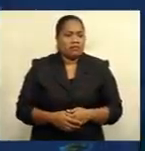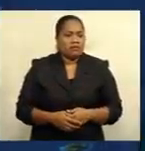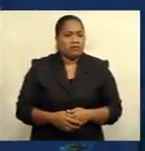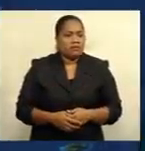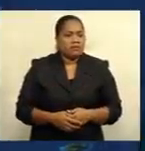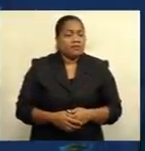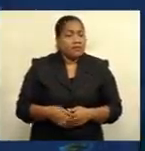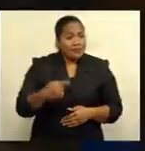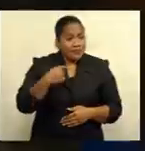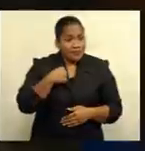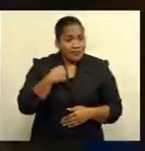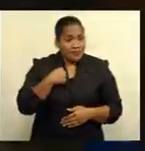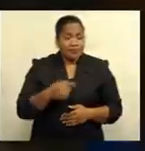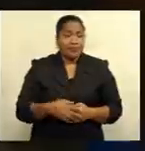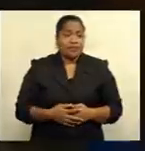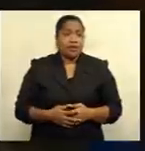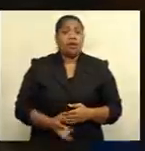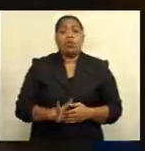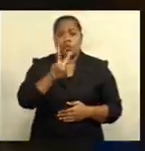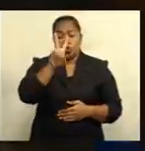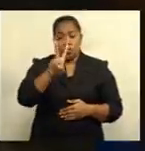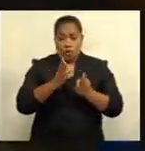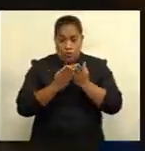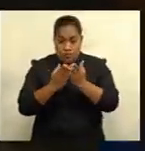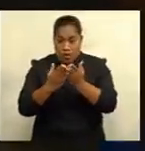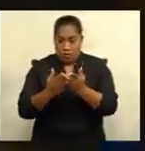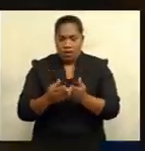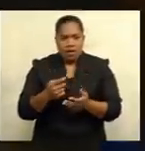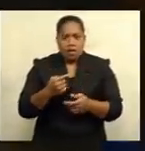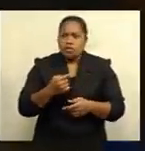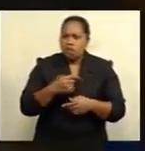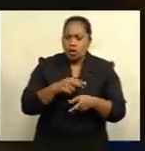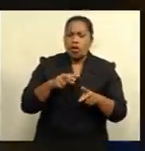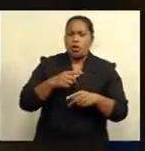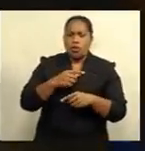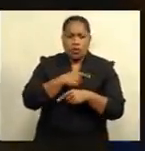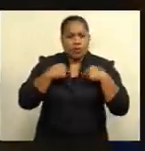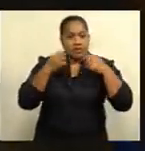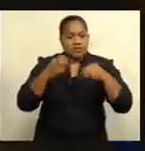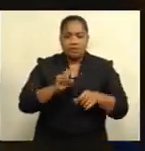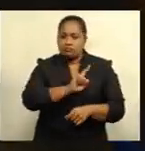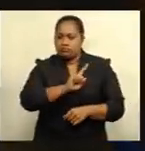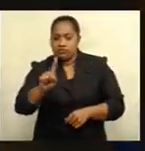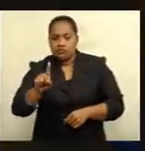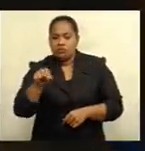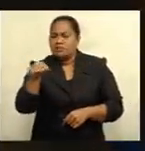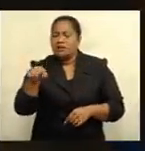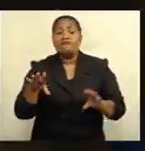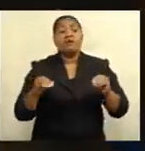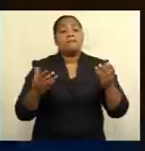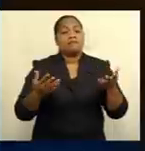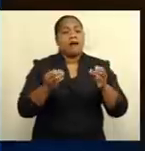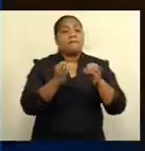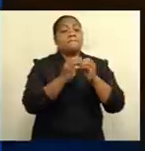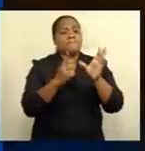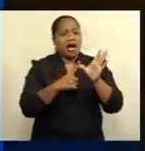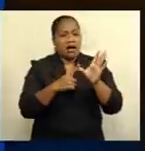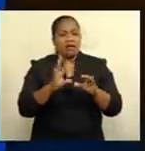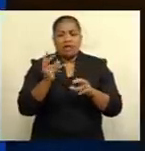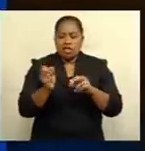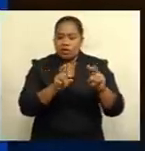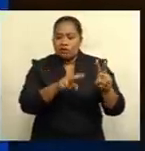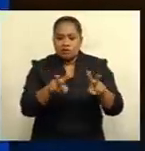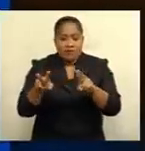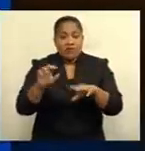I was alerted to the two boats and we decided to go after them. They came all the way from Ba. They were diving for sea cucumbers during